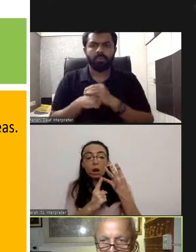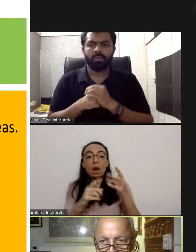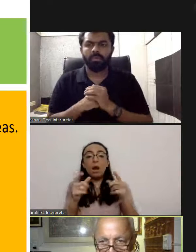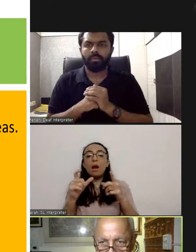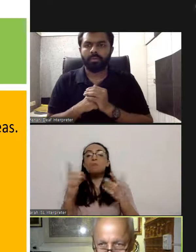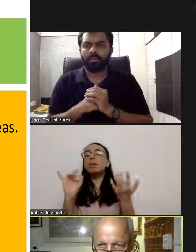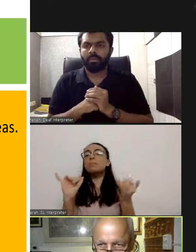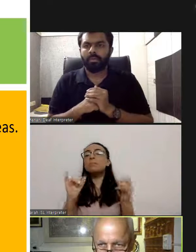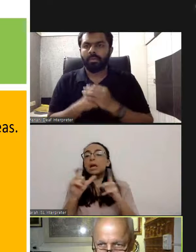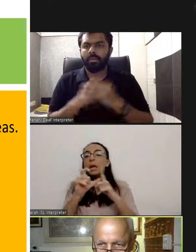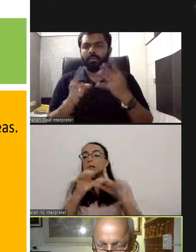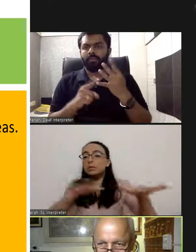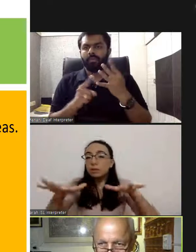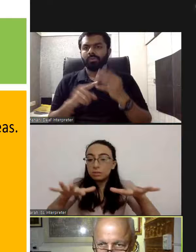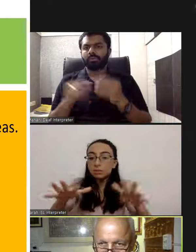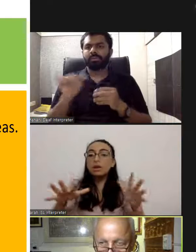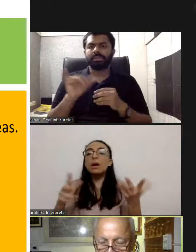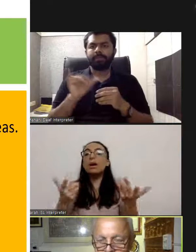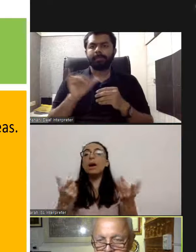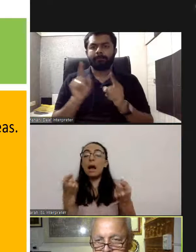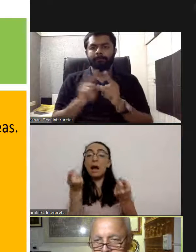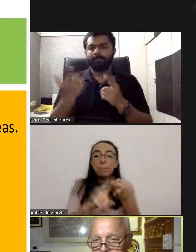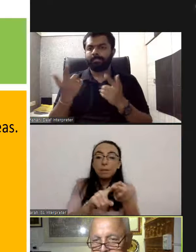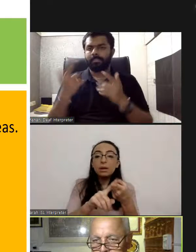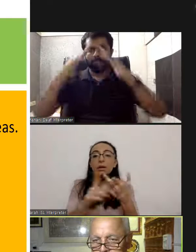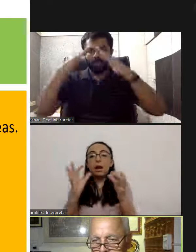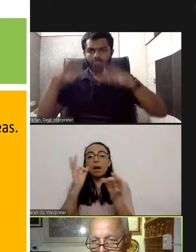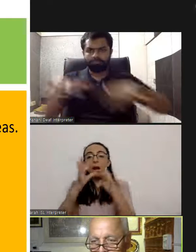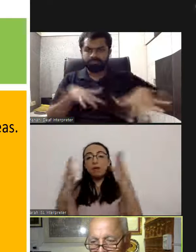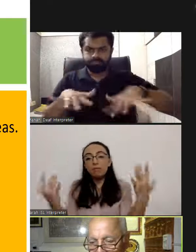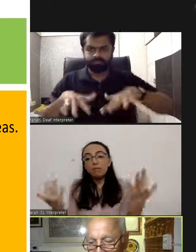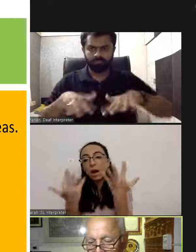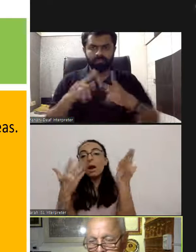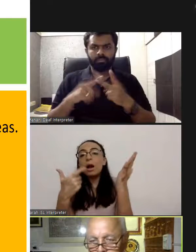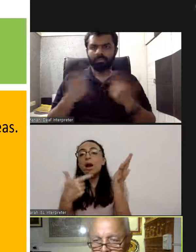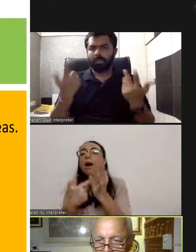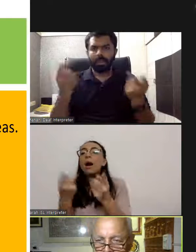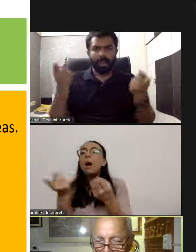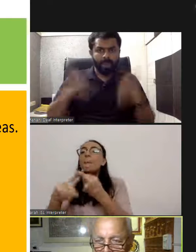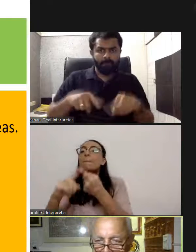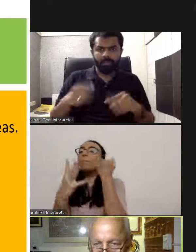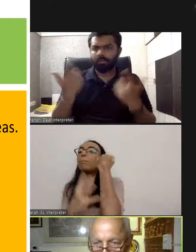natural and man-made. If you see